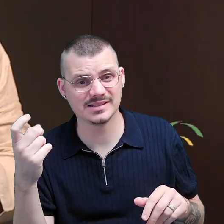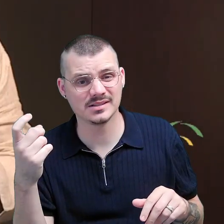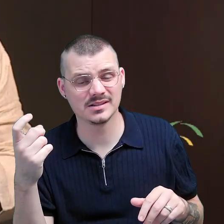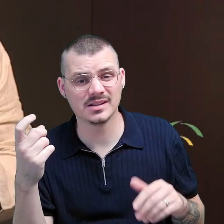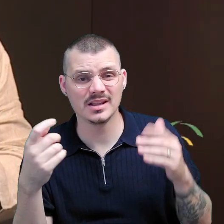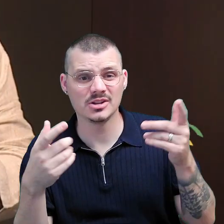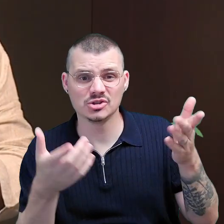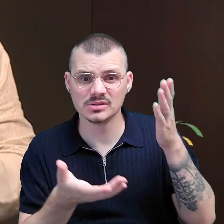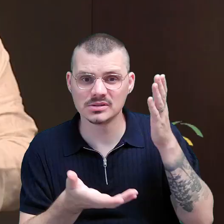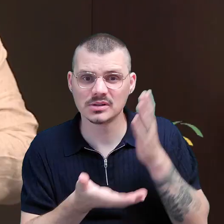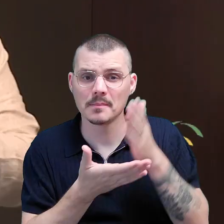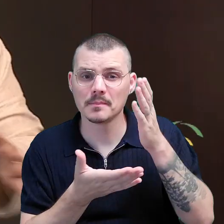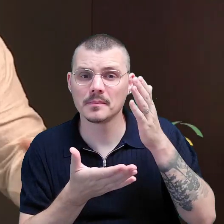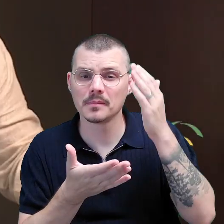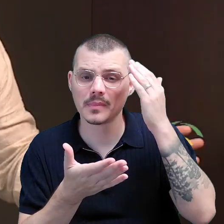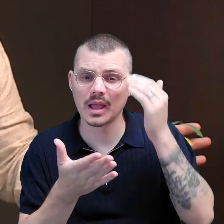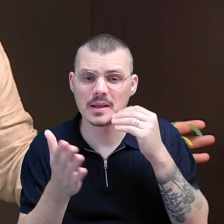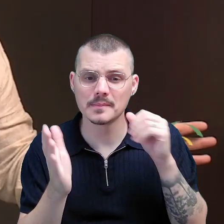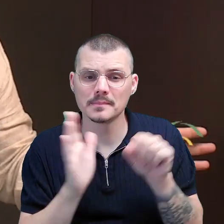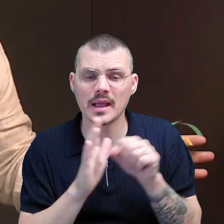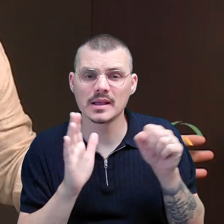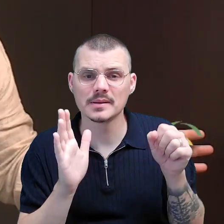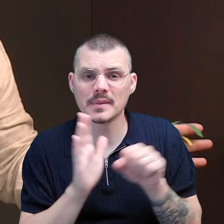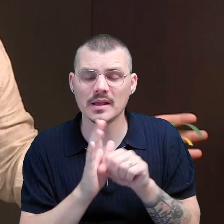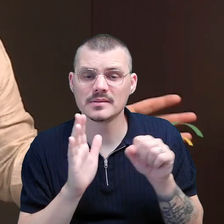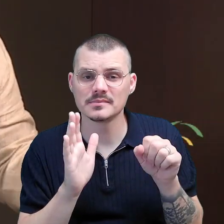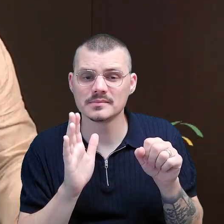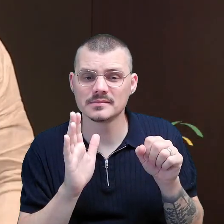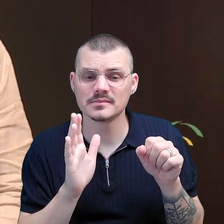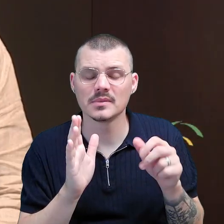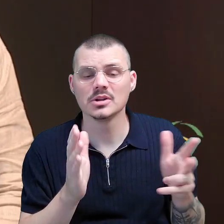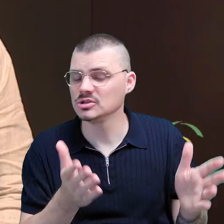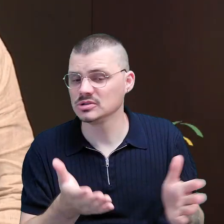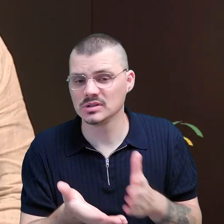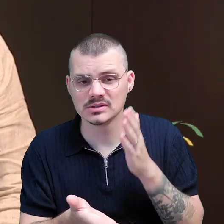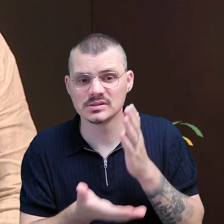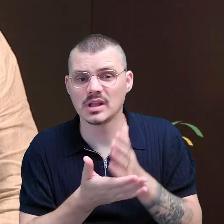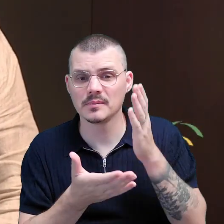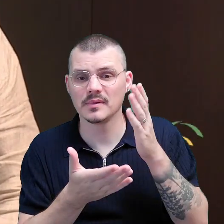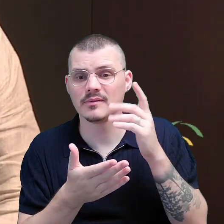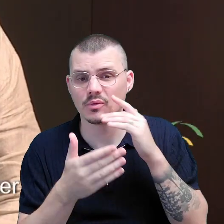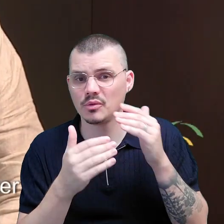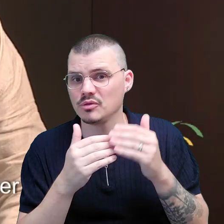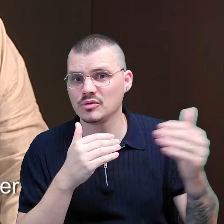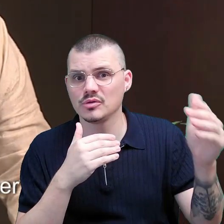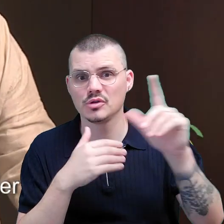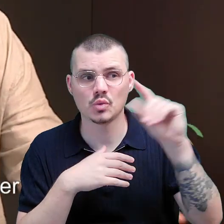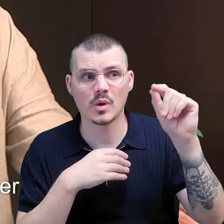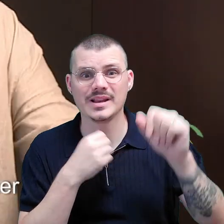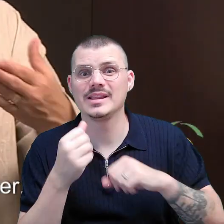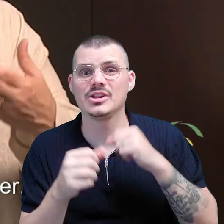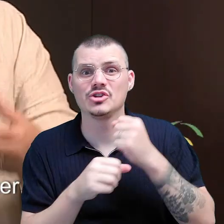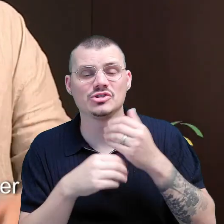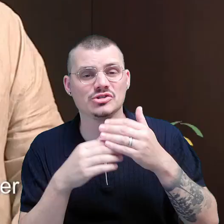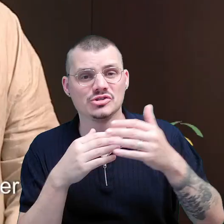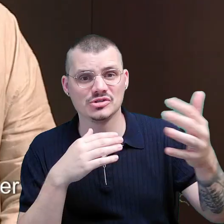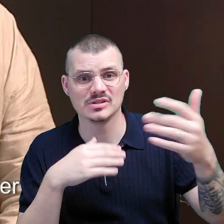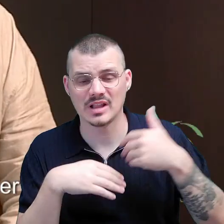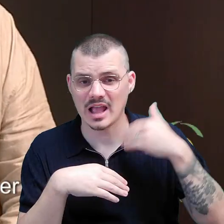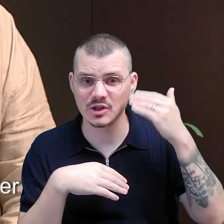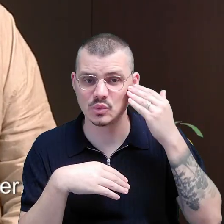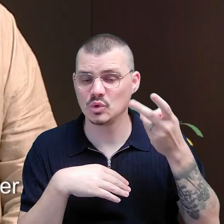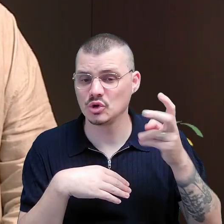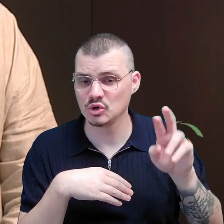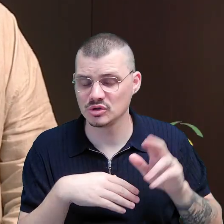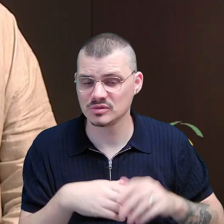appendix, the head banging stopped. And stopped for the additional 20 years